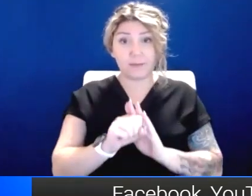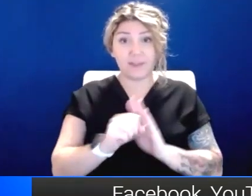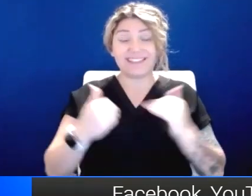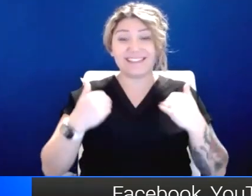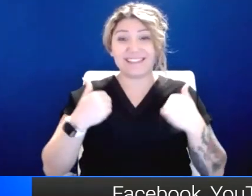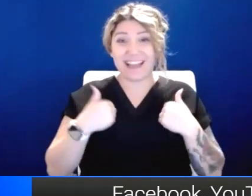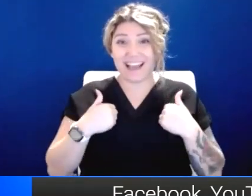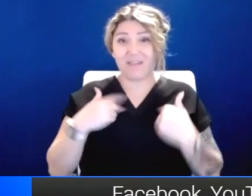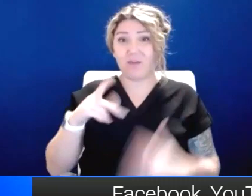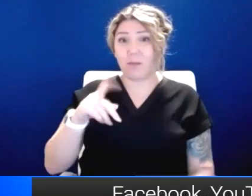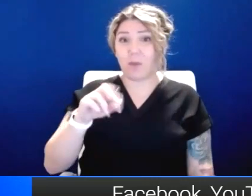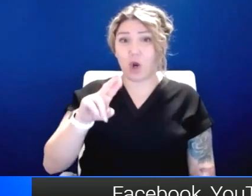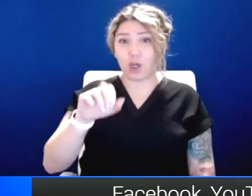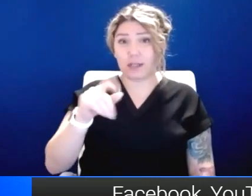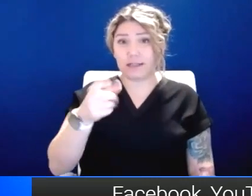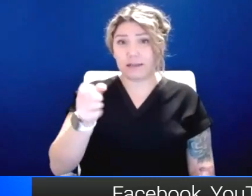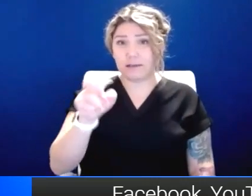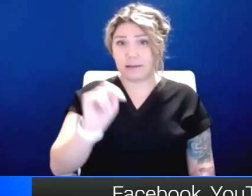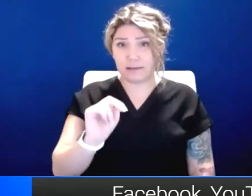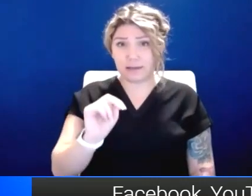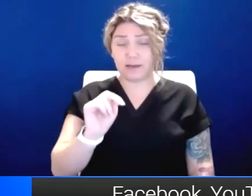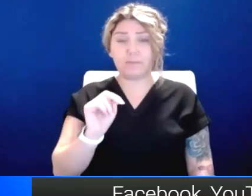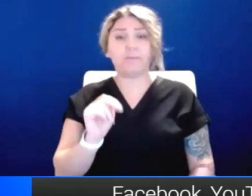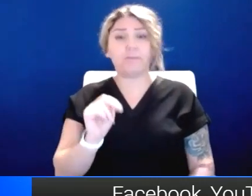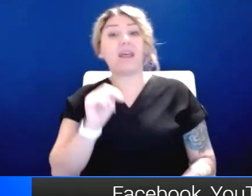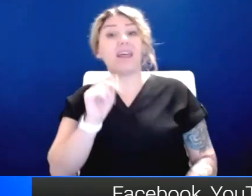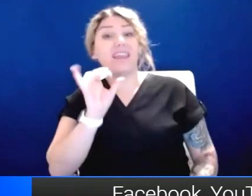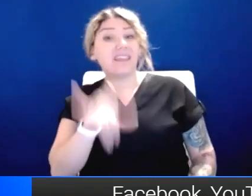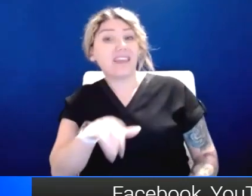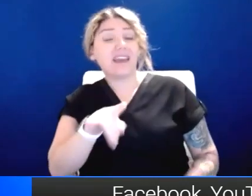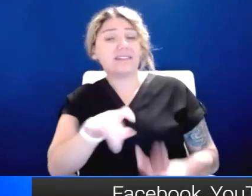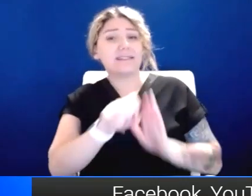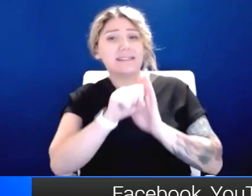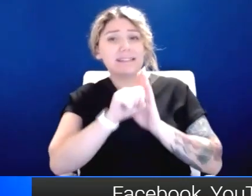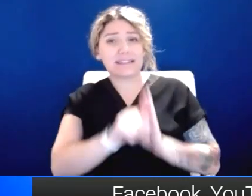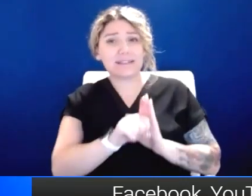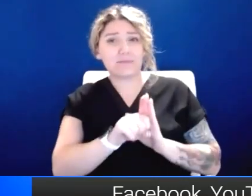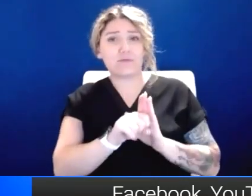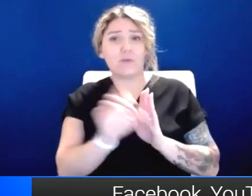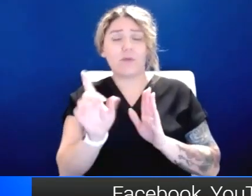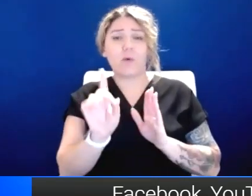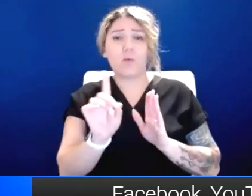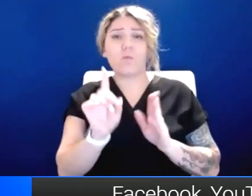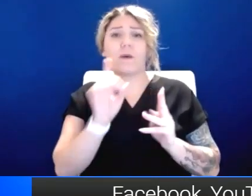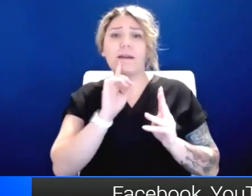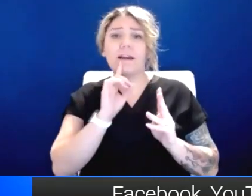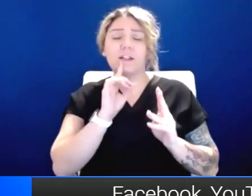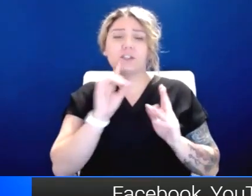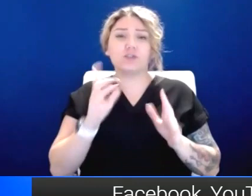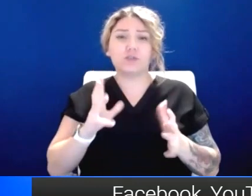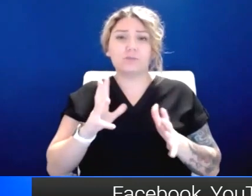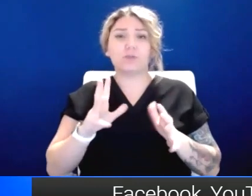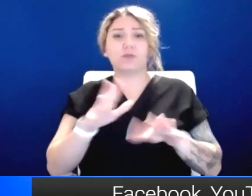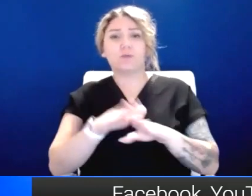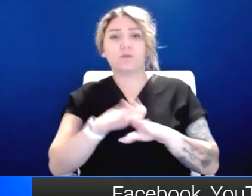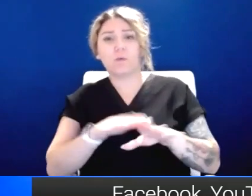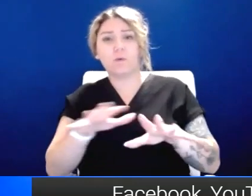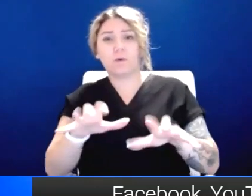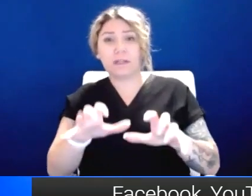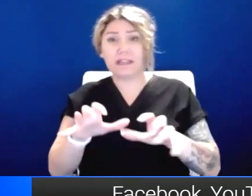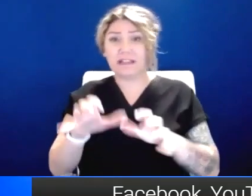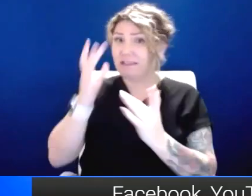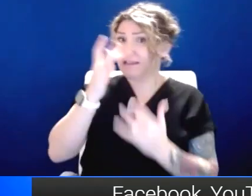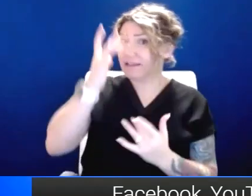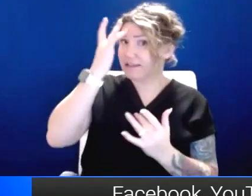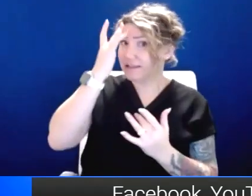disease. So Parkinsonism is a syndrome where you have tremor, slowness, stiffness. Parkinson's disease is